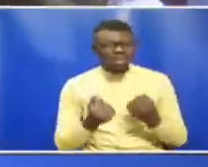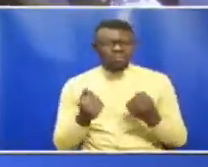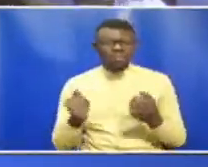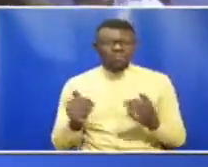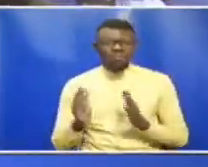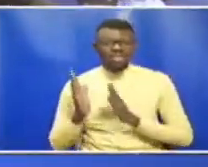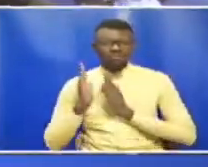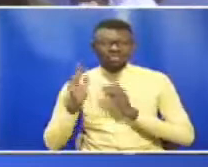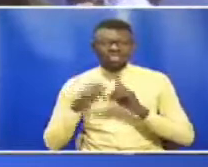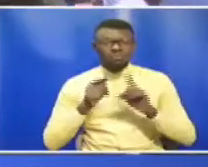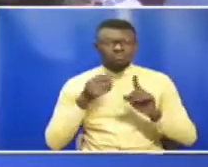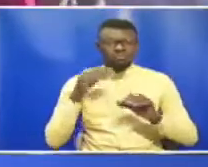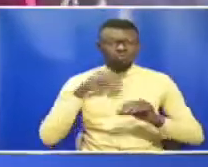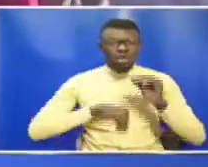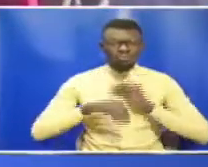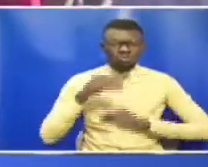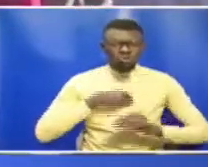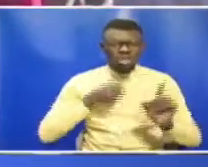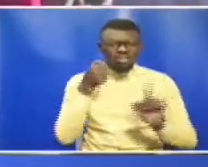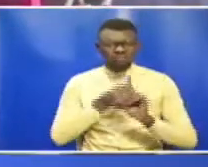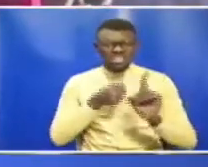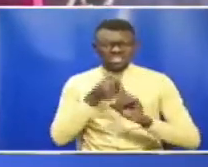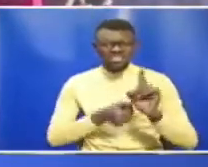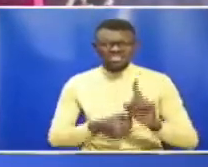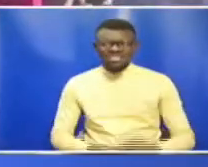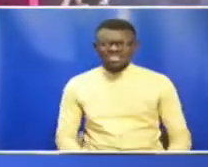against corruption taking center stage.